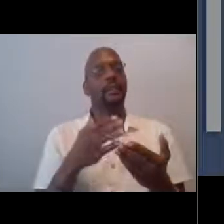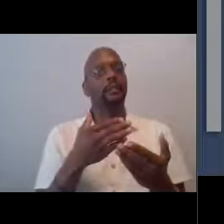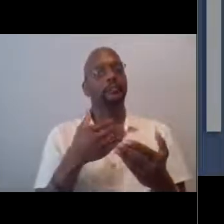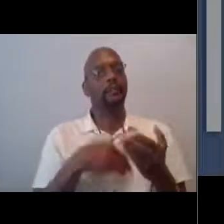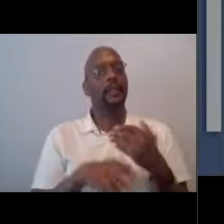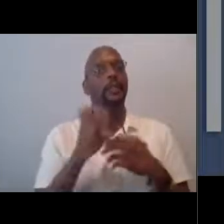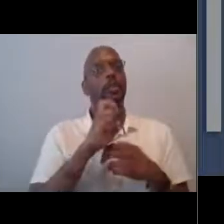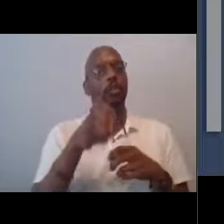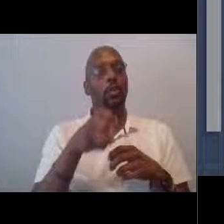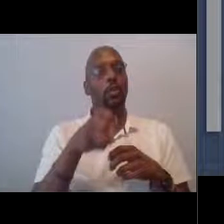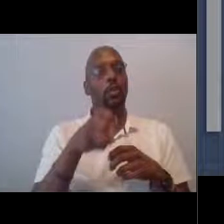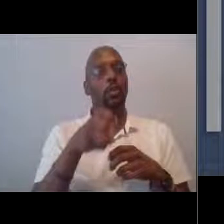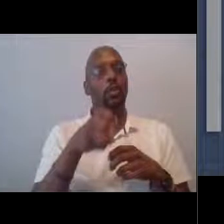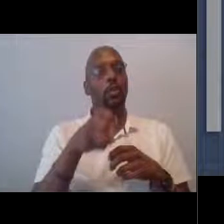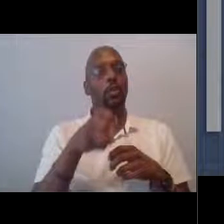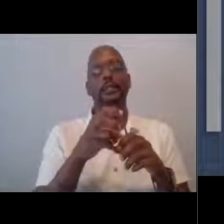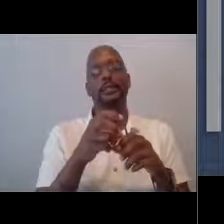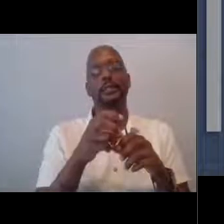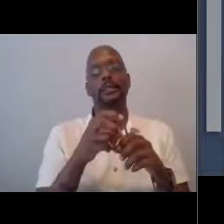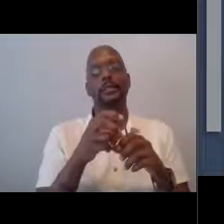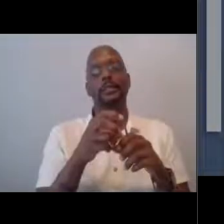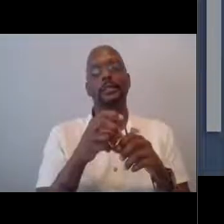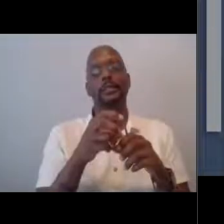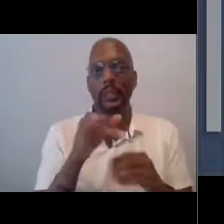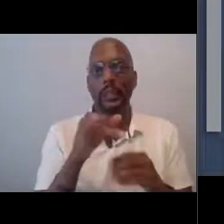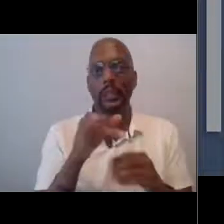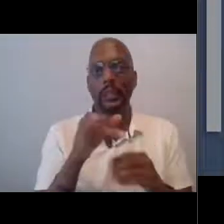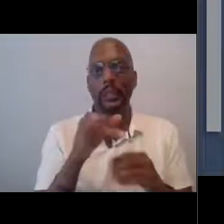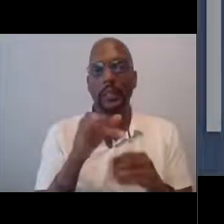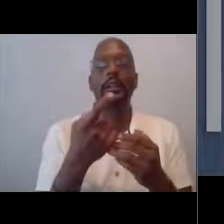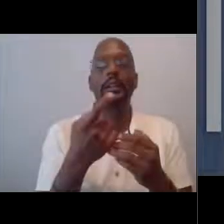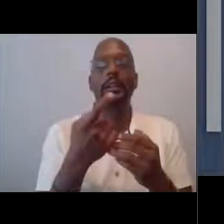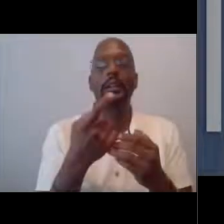infrastructure and our projects and our assets, it's heartbreaking.